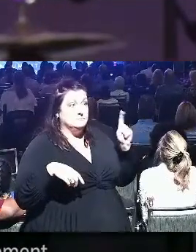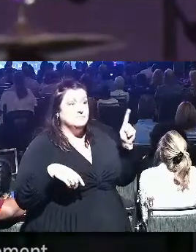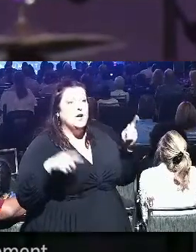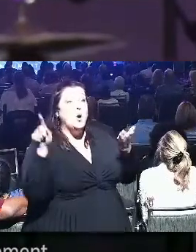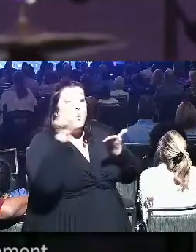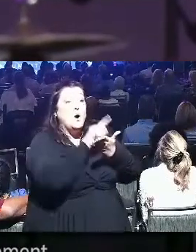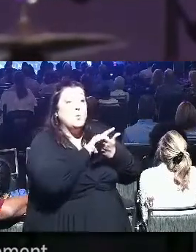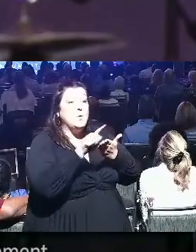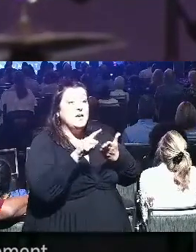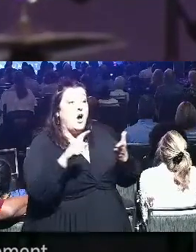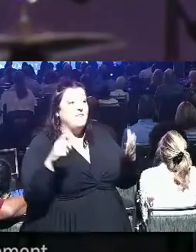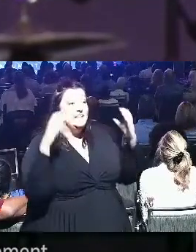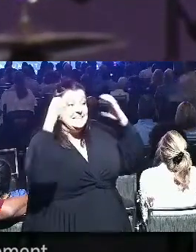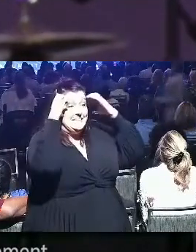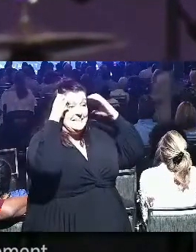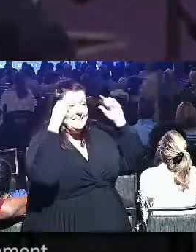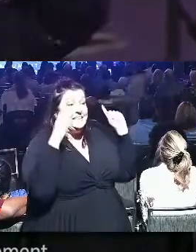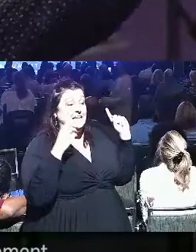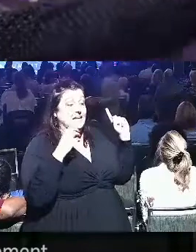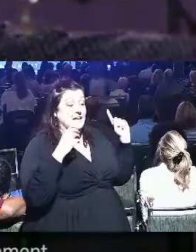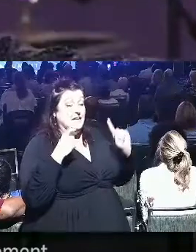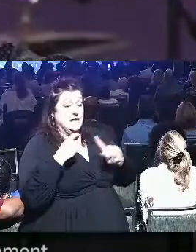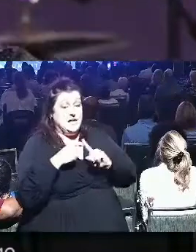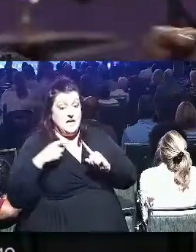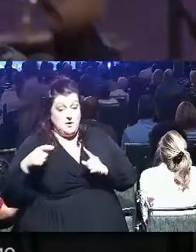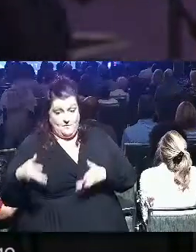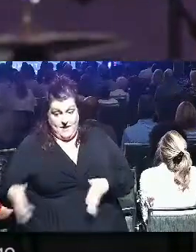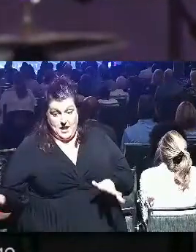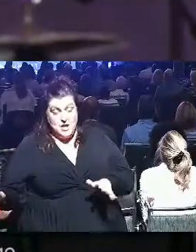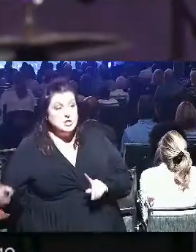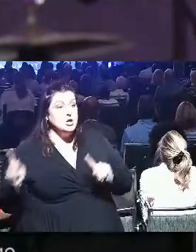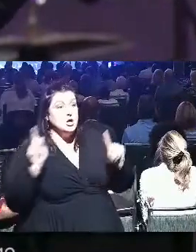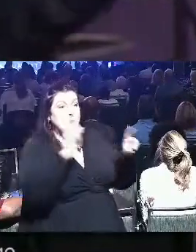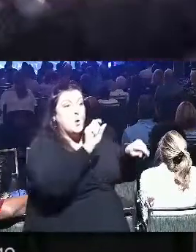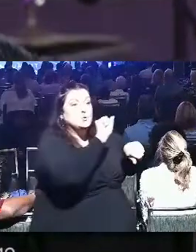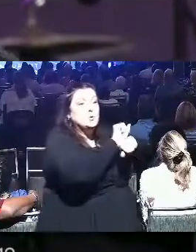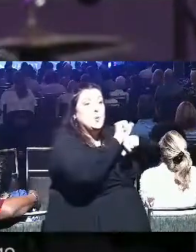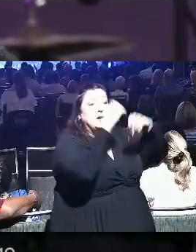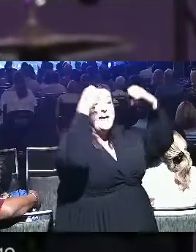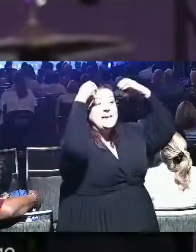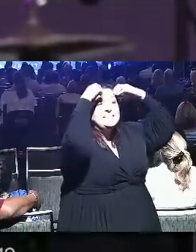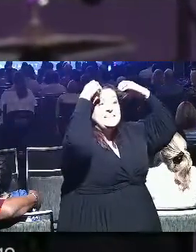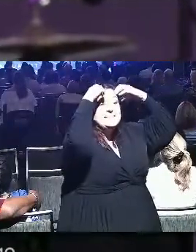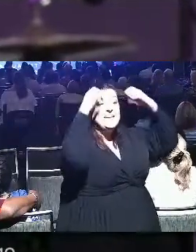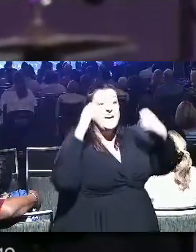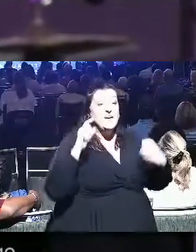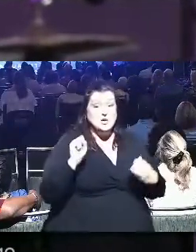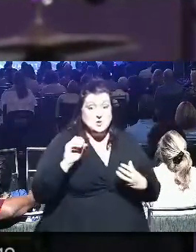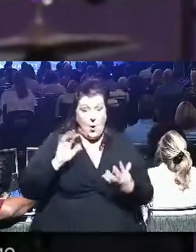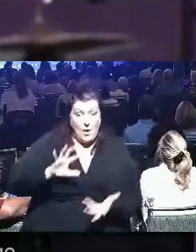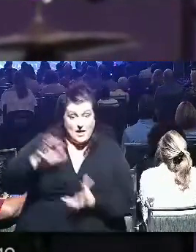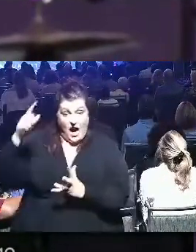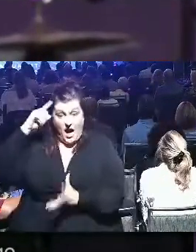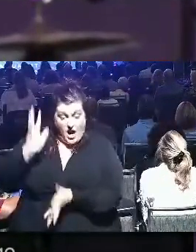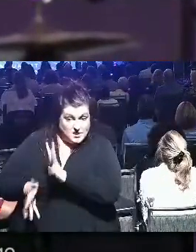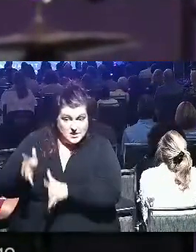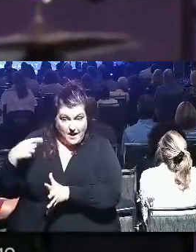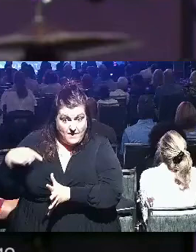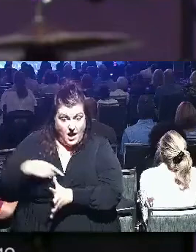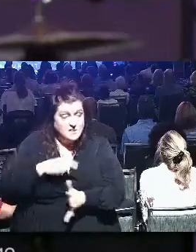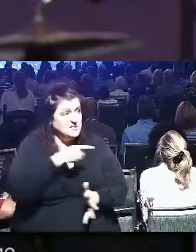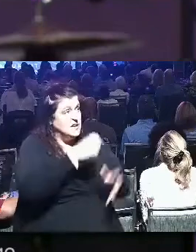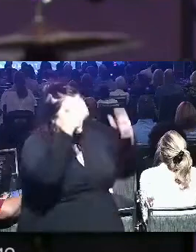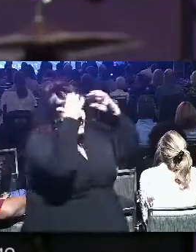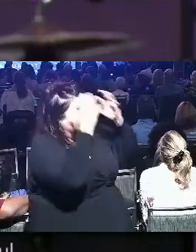Disney. I mean, he gets to go from here back to Disney, so he goes from chaos to chaos. Paul loves